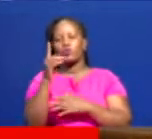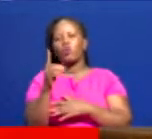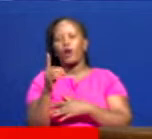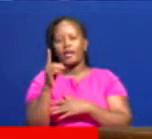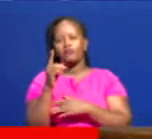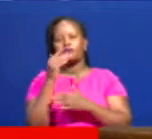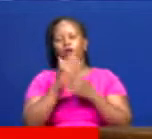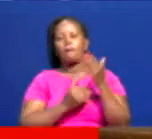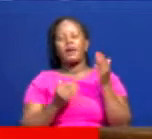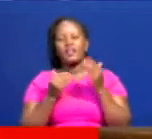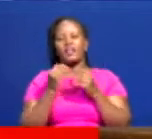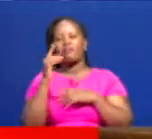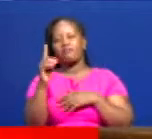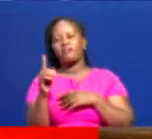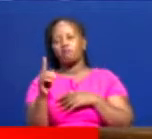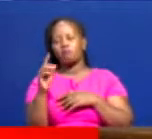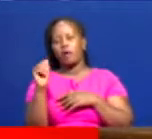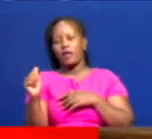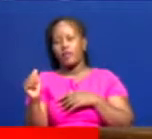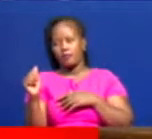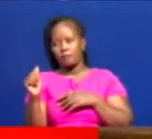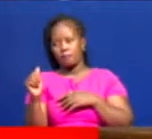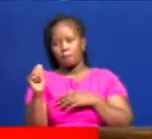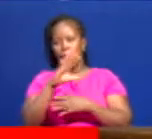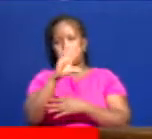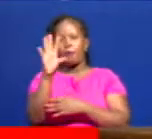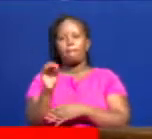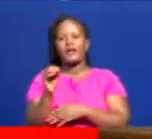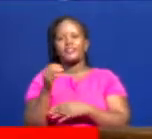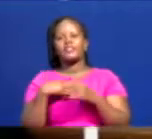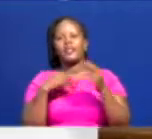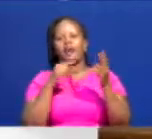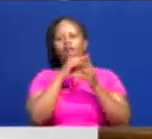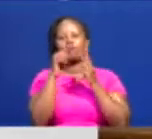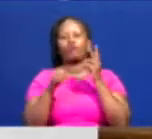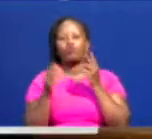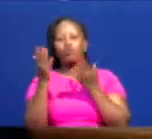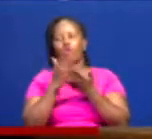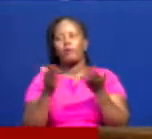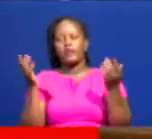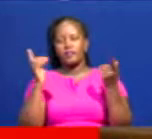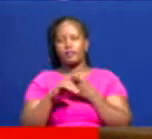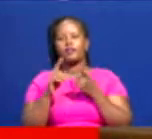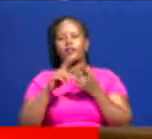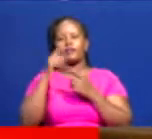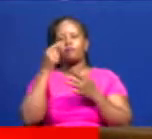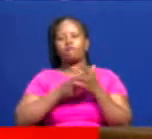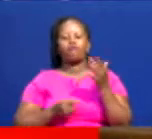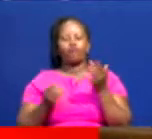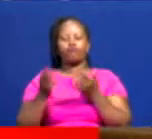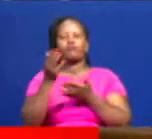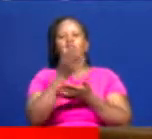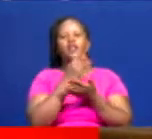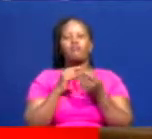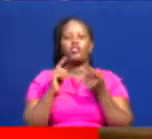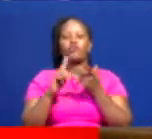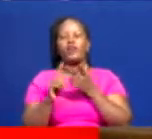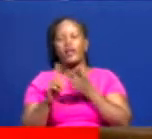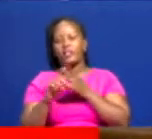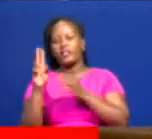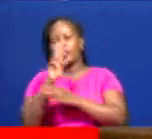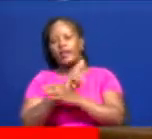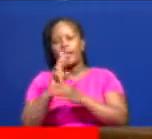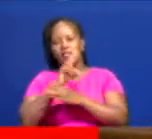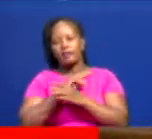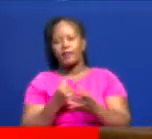paragraph A, that the budget has two components. It has got revenue and it has expenditure. So